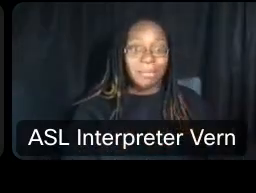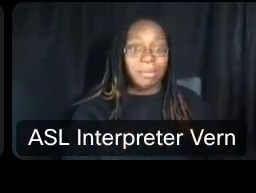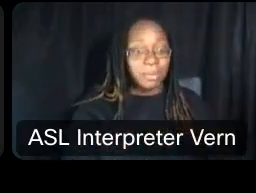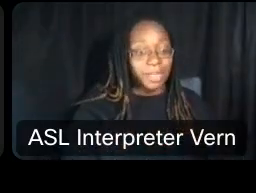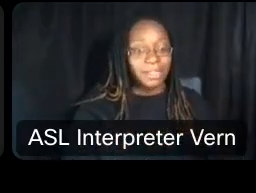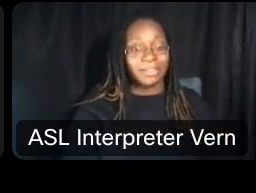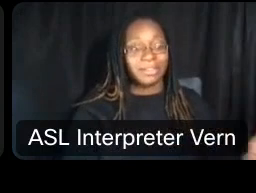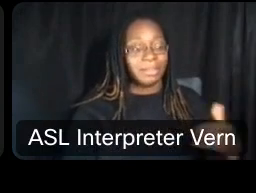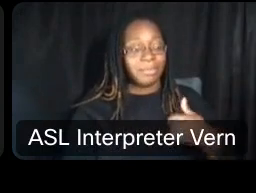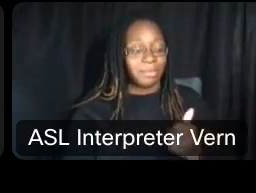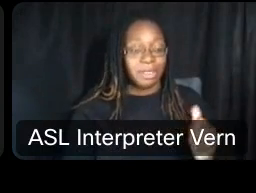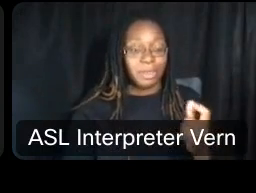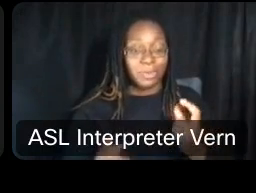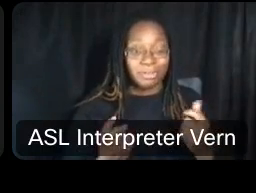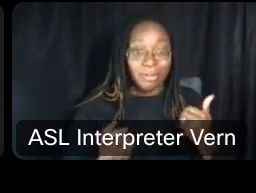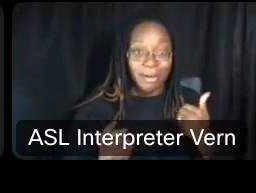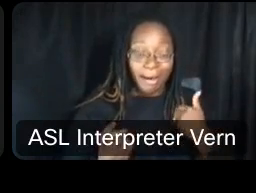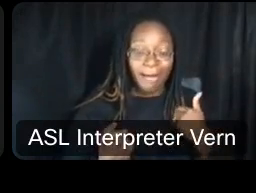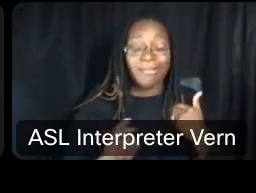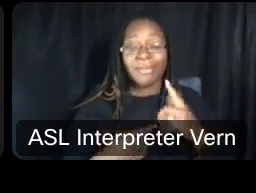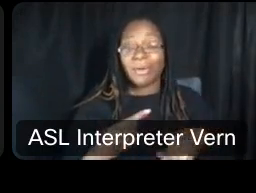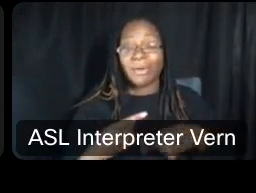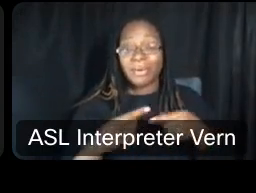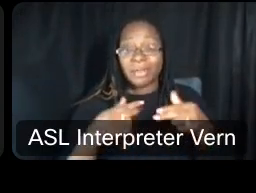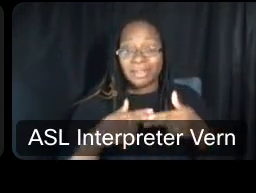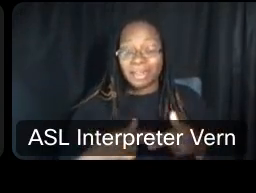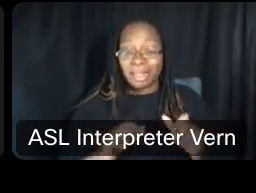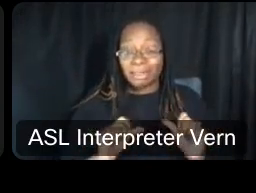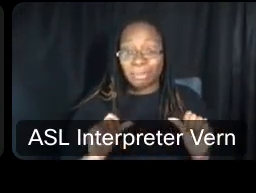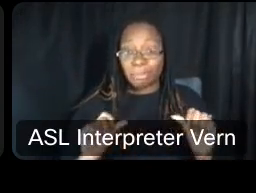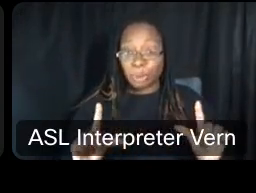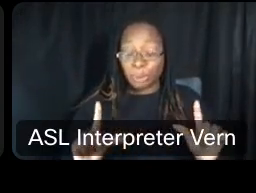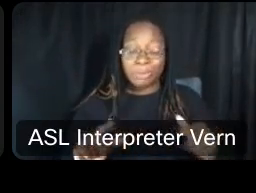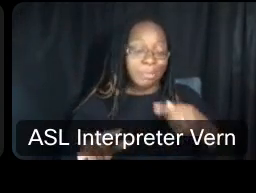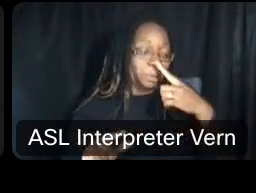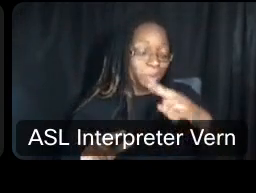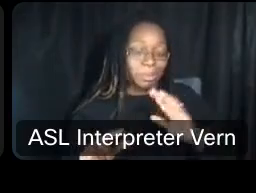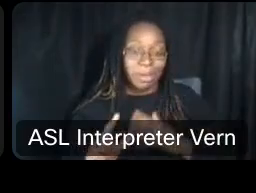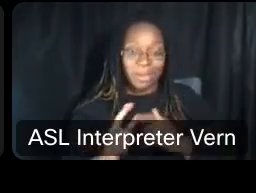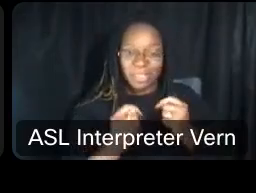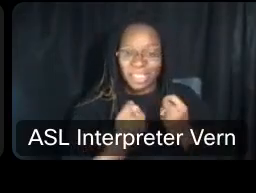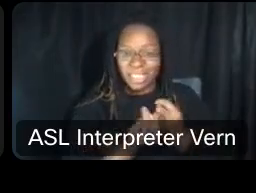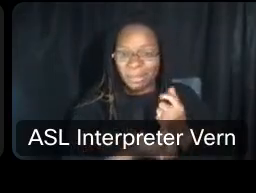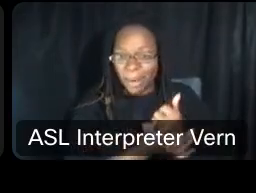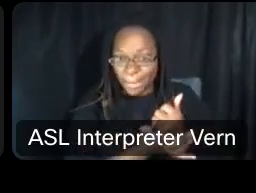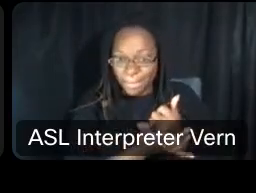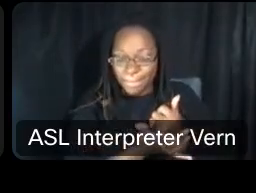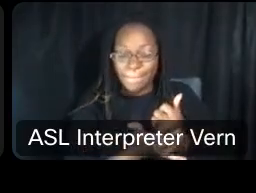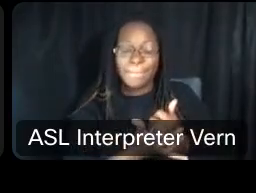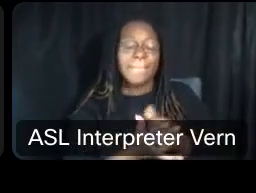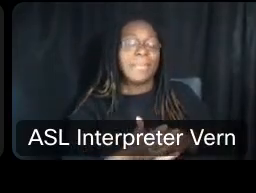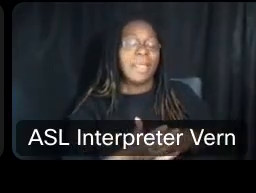while while we have slides up, if you can just jump in and read them out loud to me. And then otherwise,